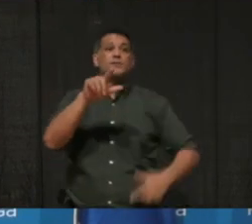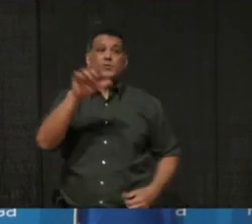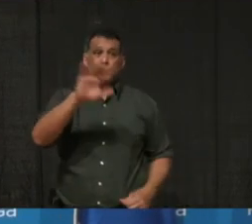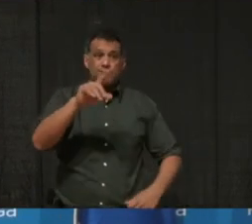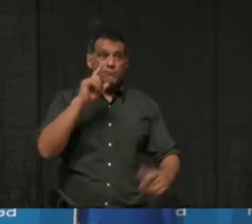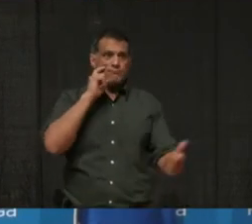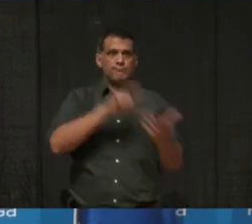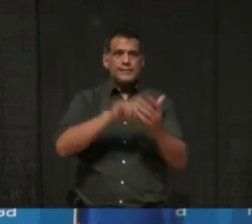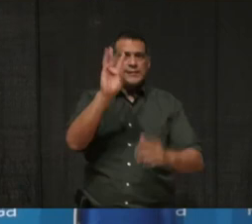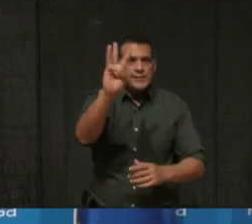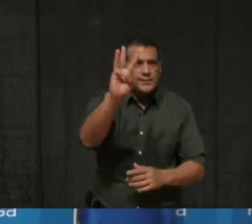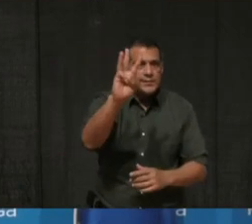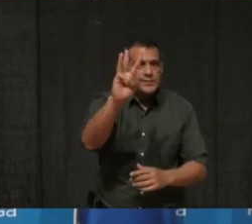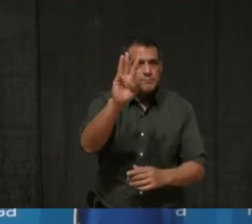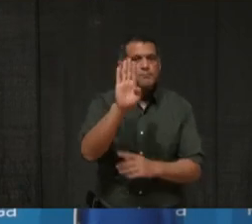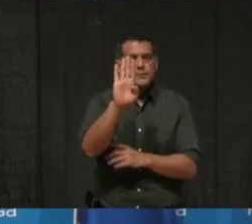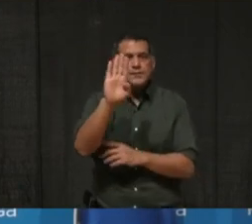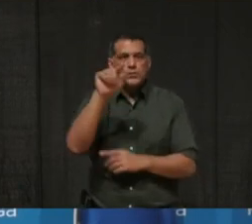cases of